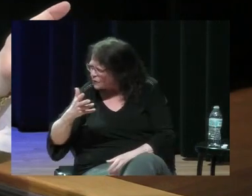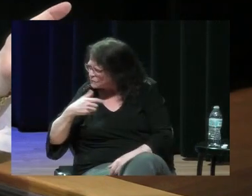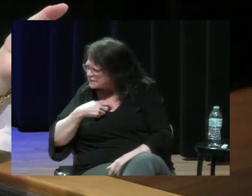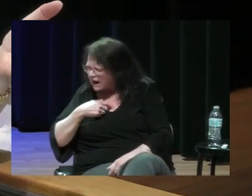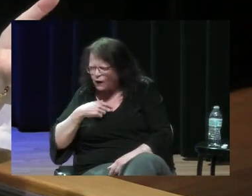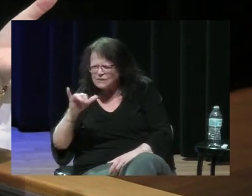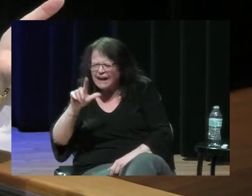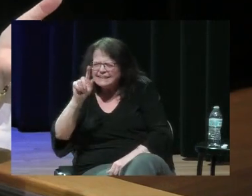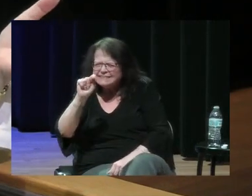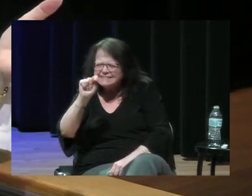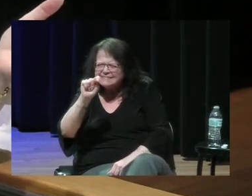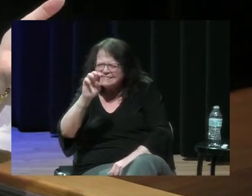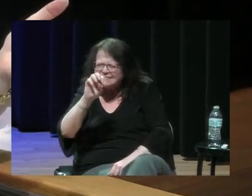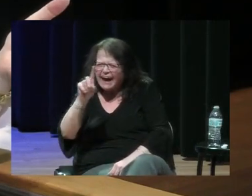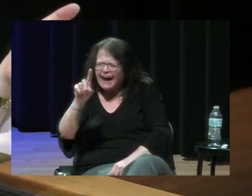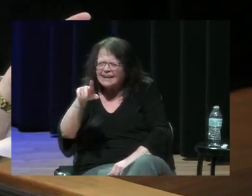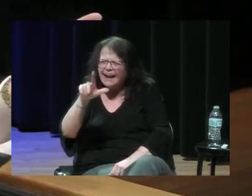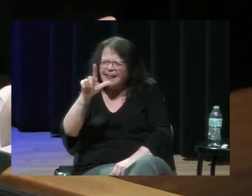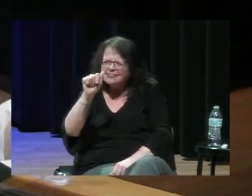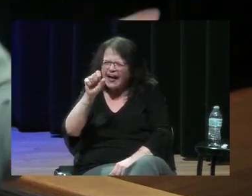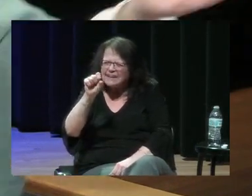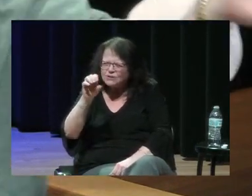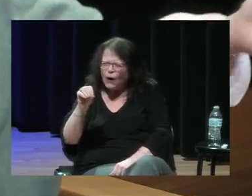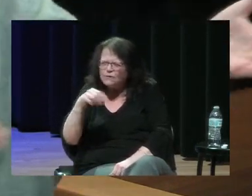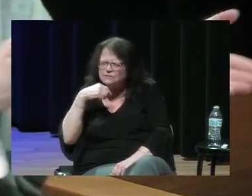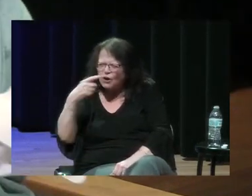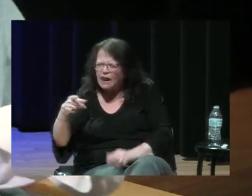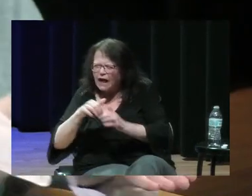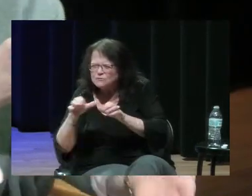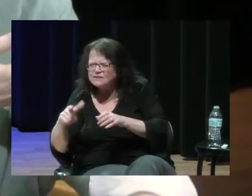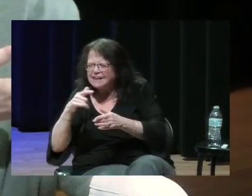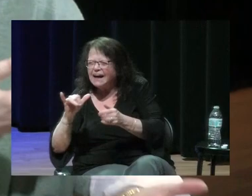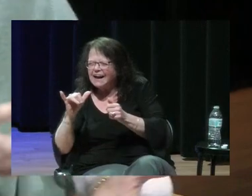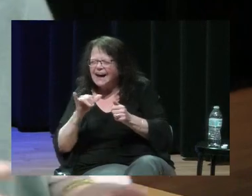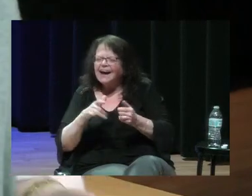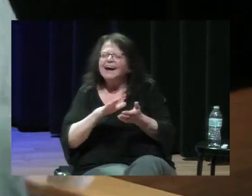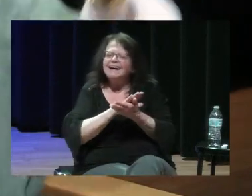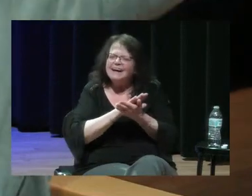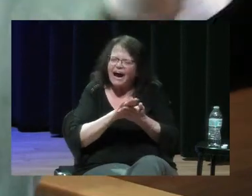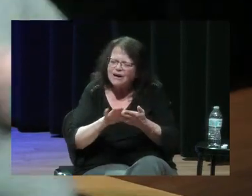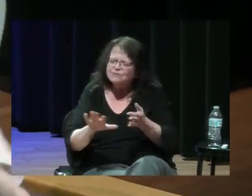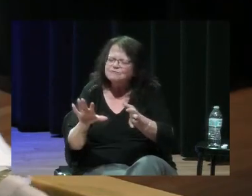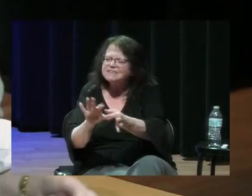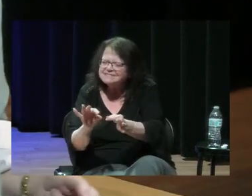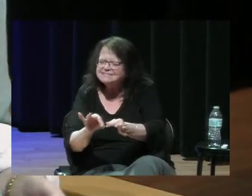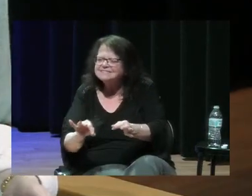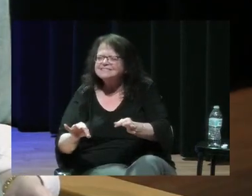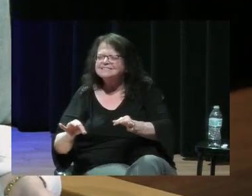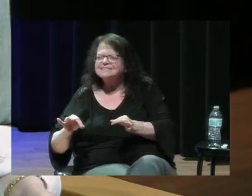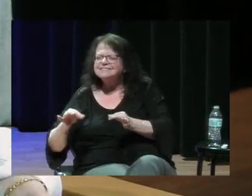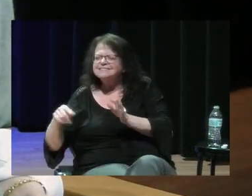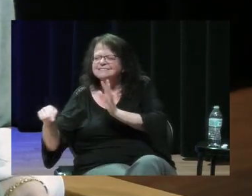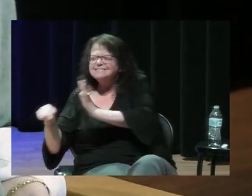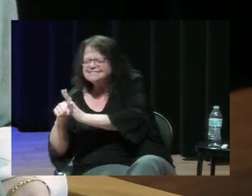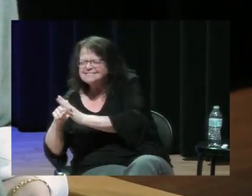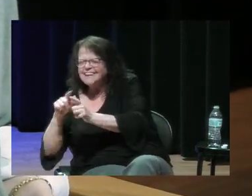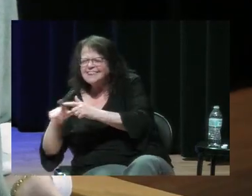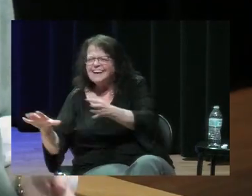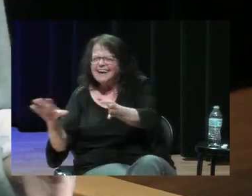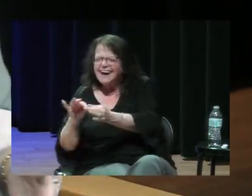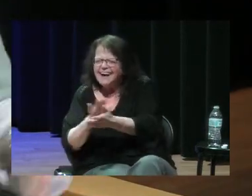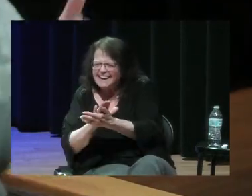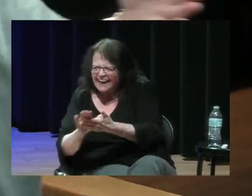Ted Lasso when she was telling her how to fire somebody and she was like, compliment, fire, compliment. Works with your congressional representatives